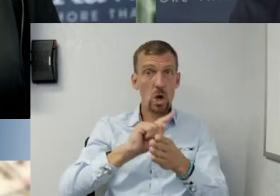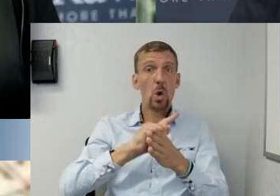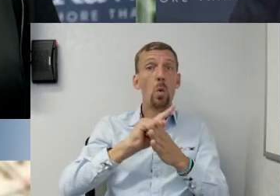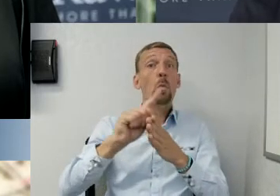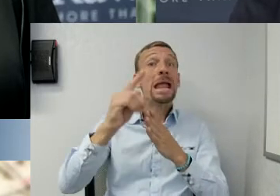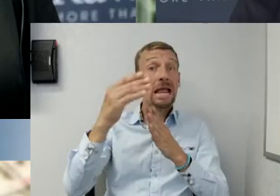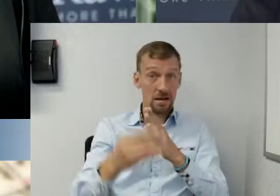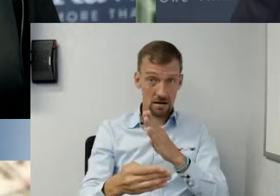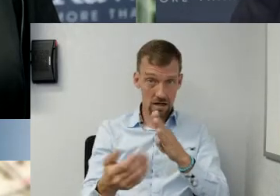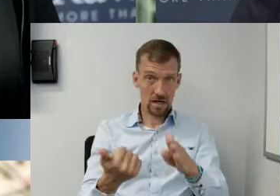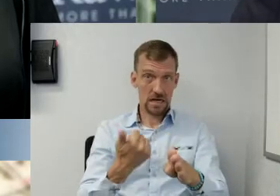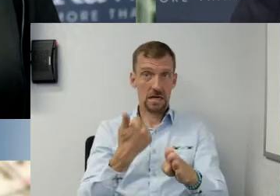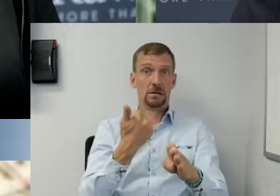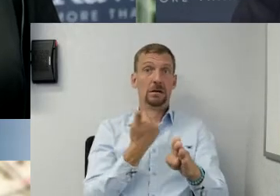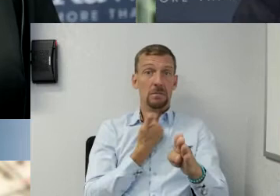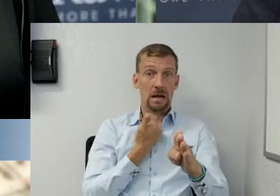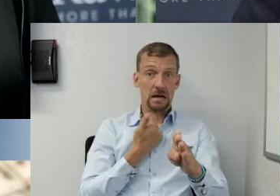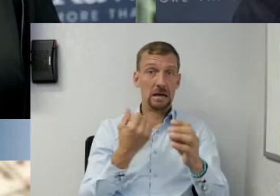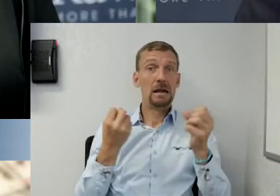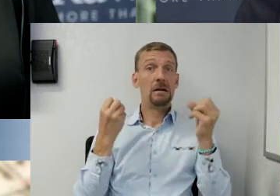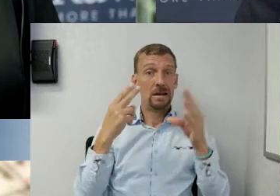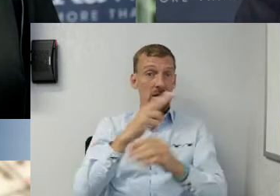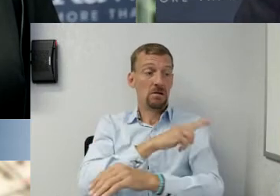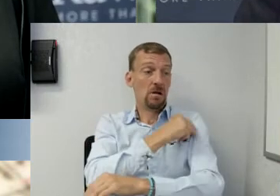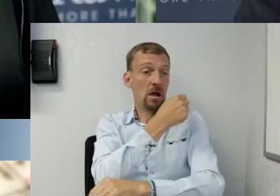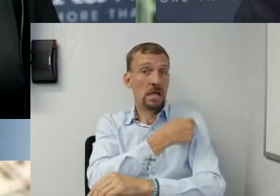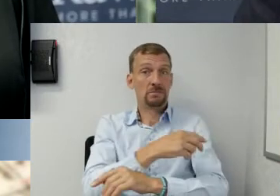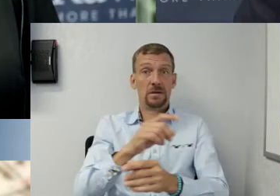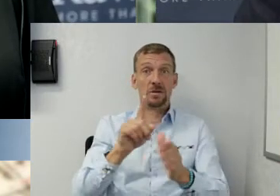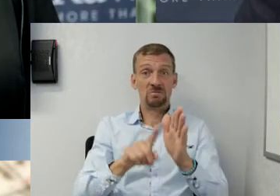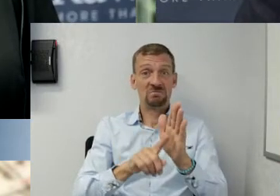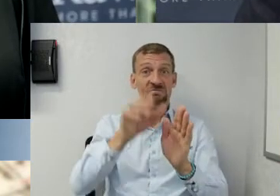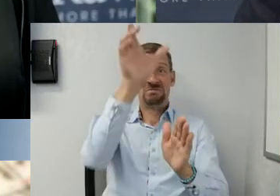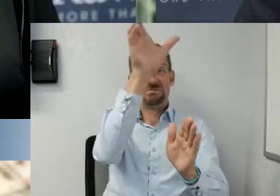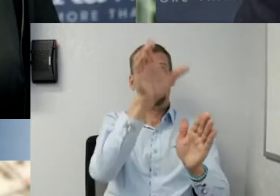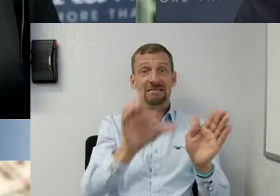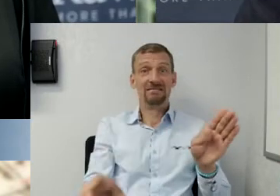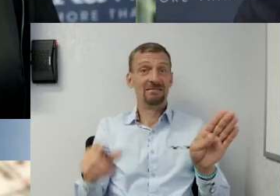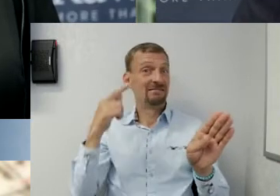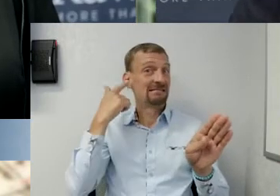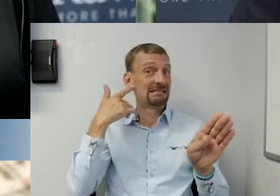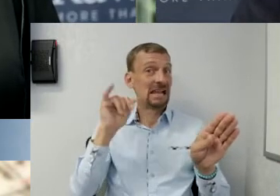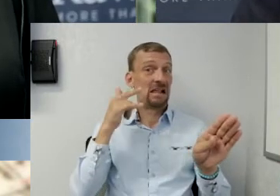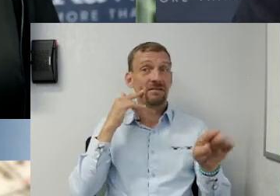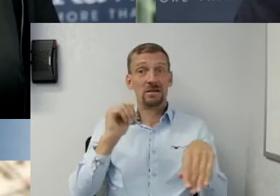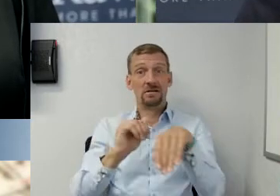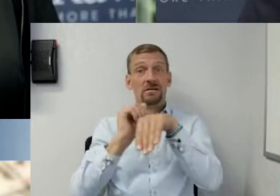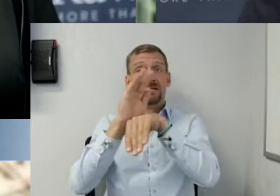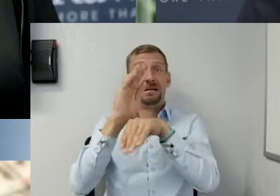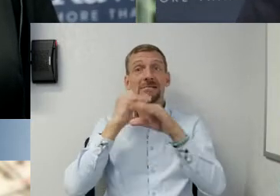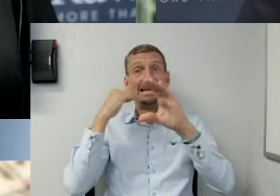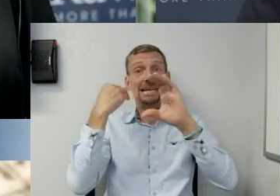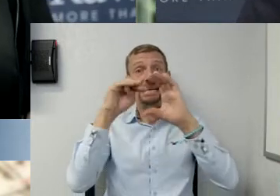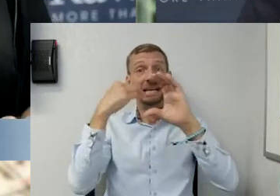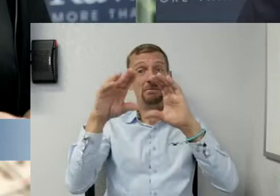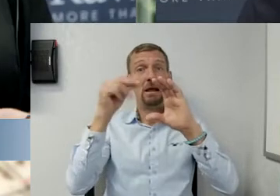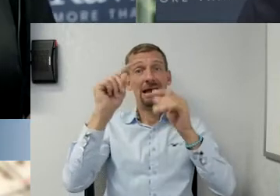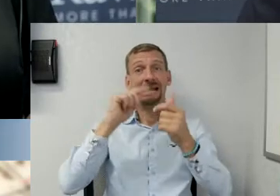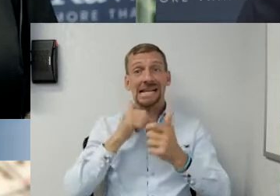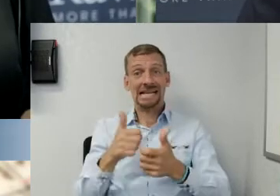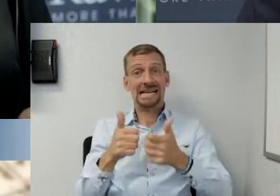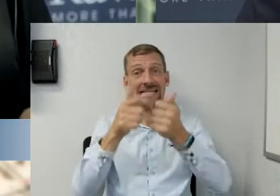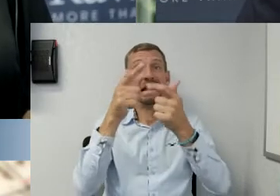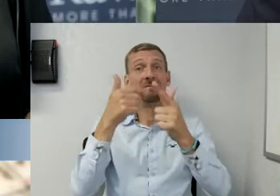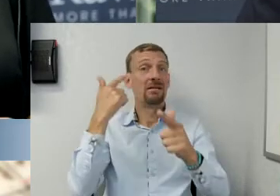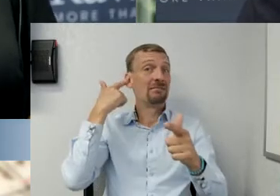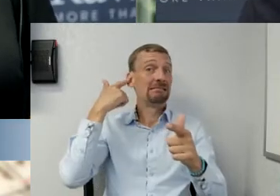weekend, myself and many hospitals up and down the state received an urgent email and text message from the California